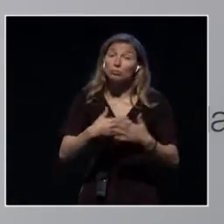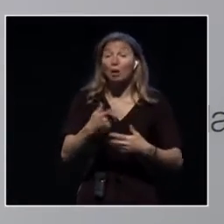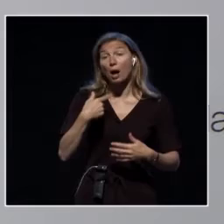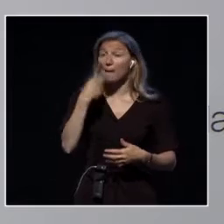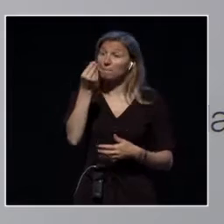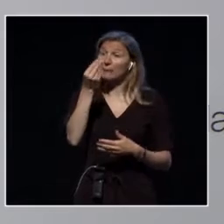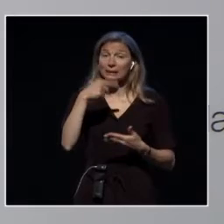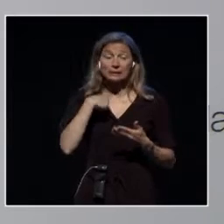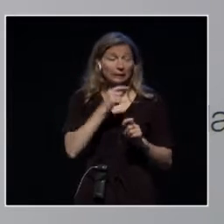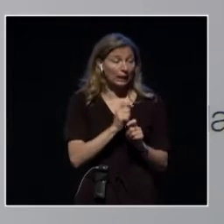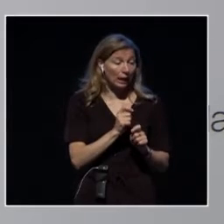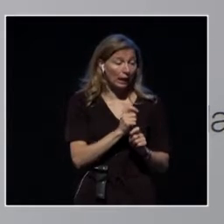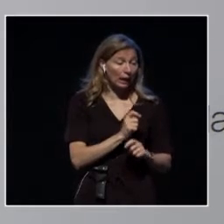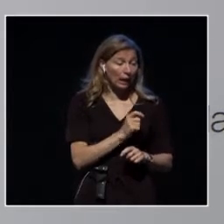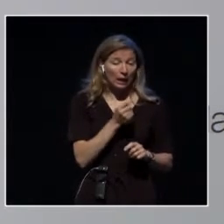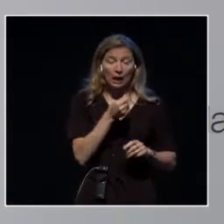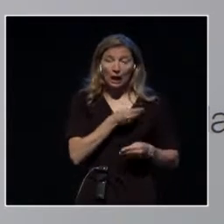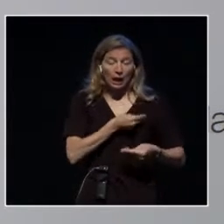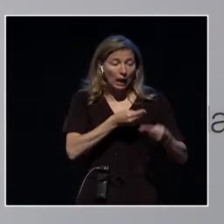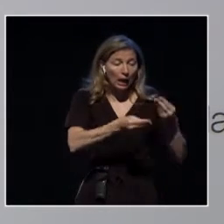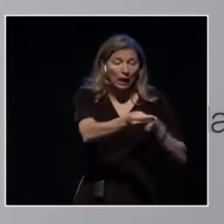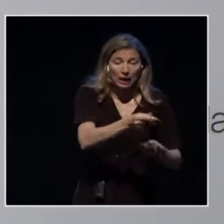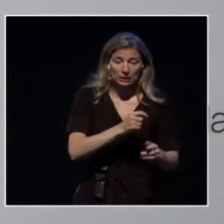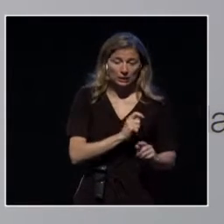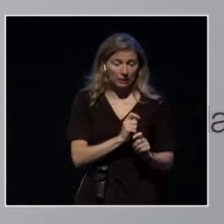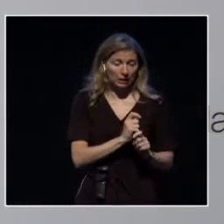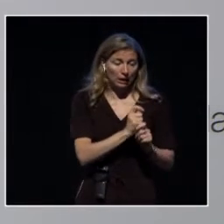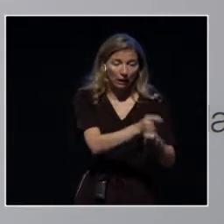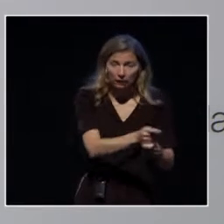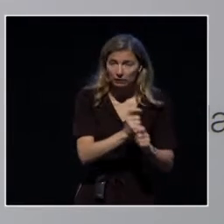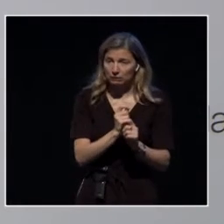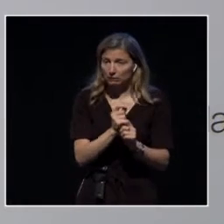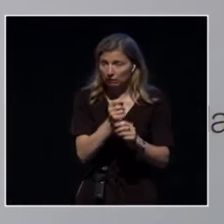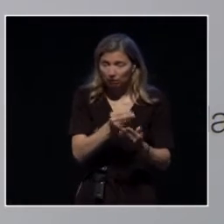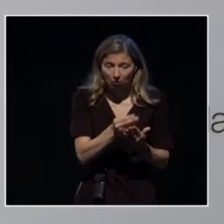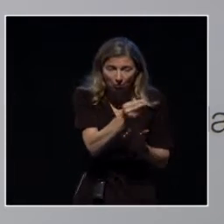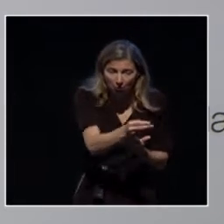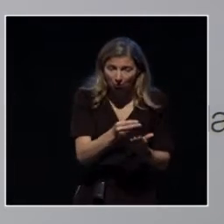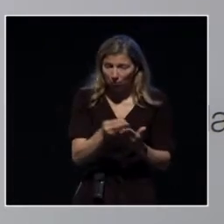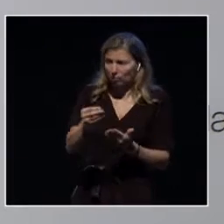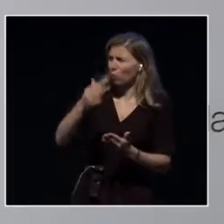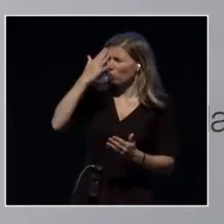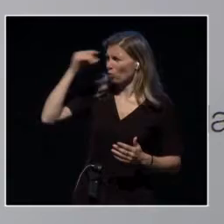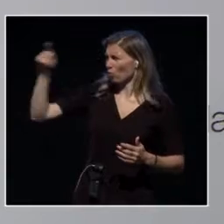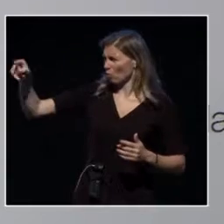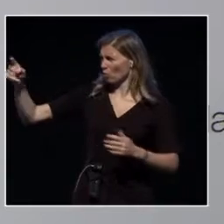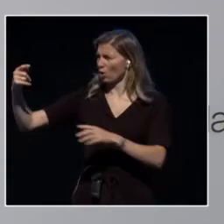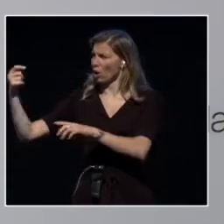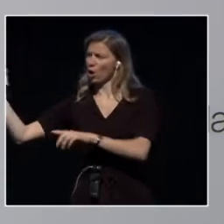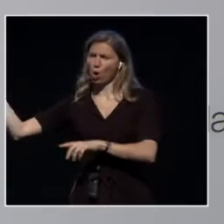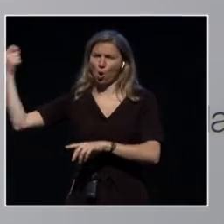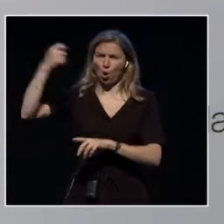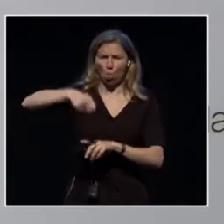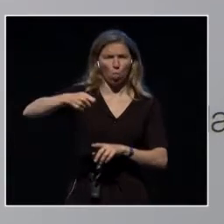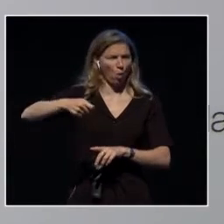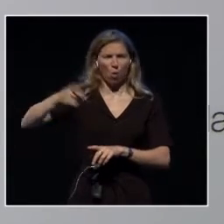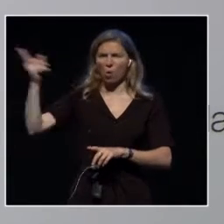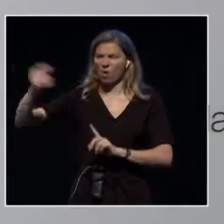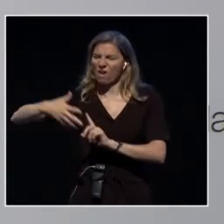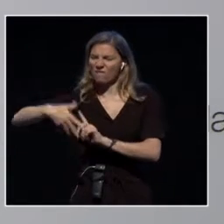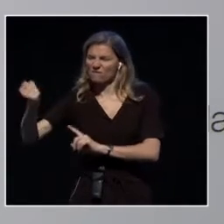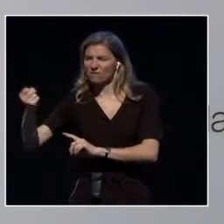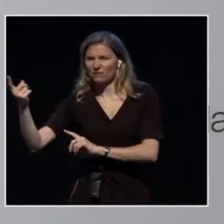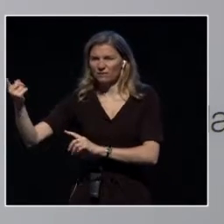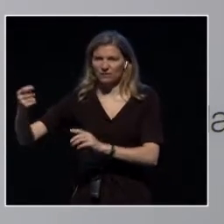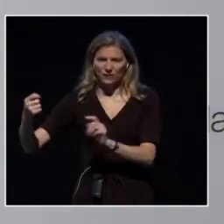money just to protect people from loan sharks. And I was doing it from my own pocket, lending money to